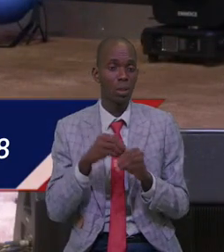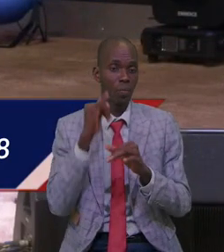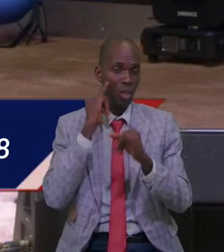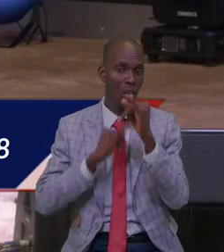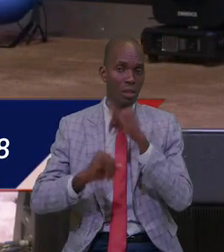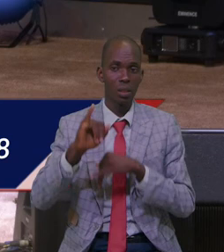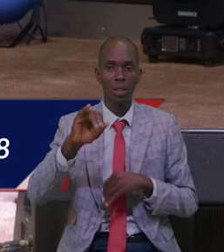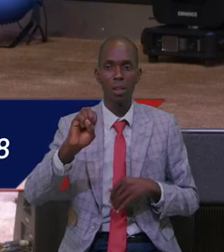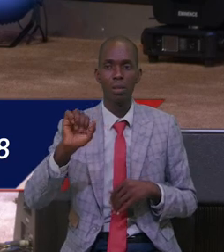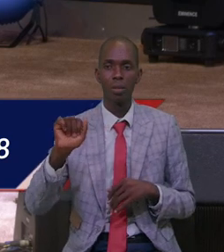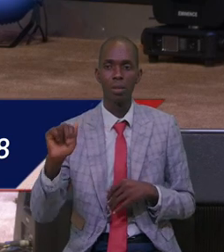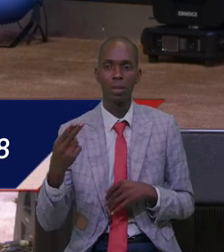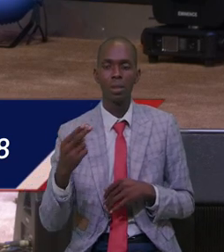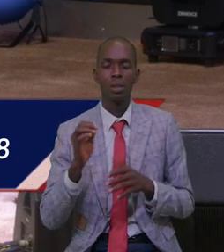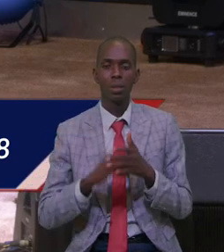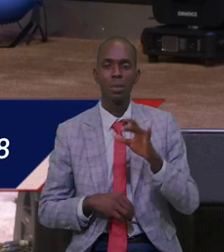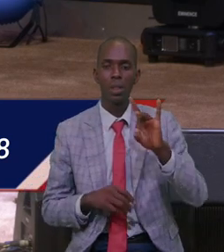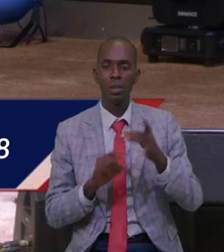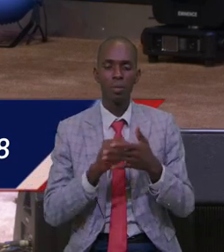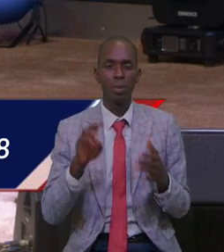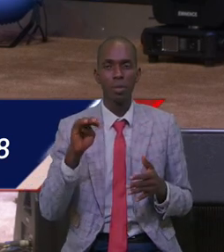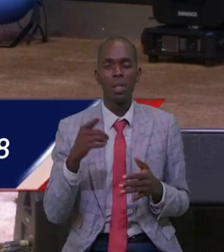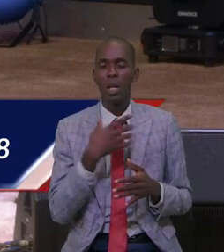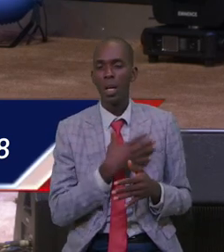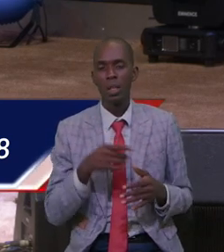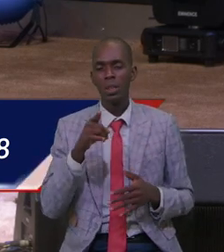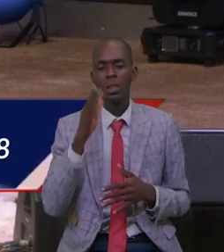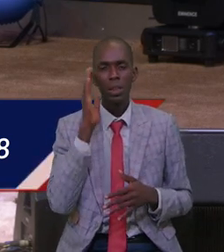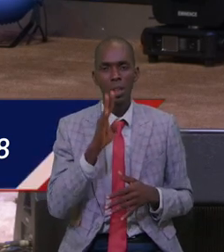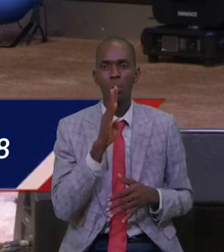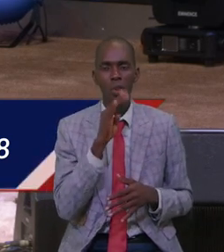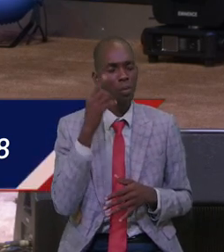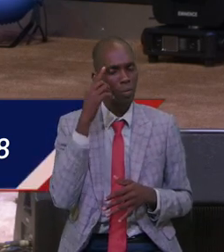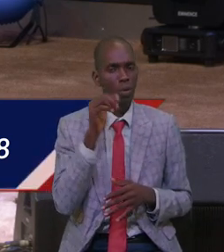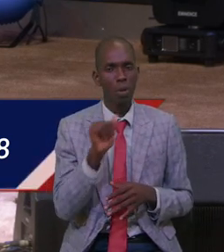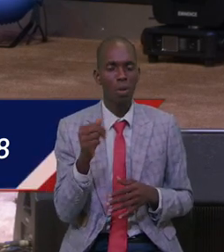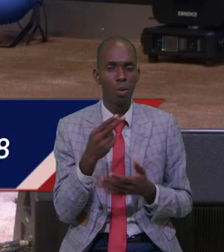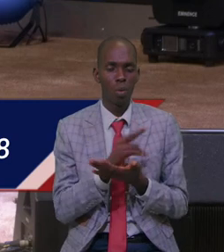and he shall be for a sanctuary, but for